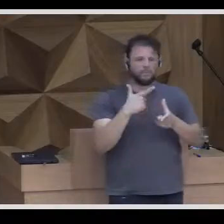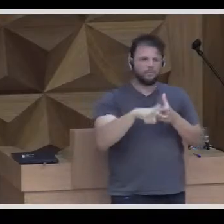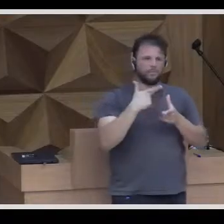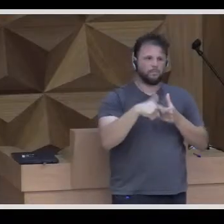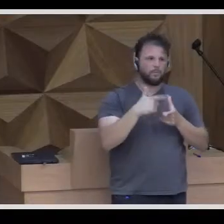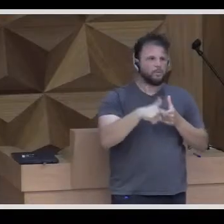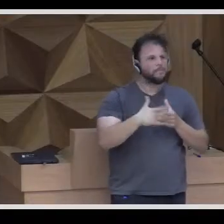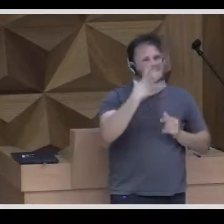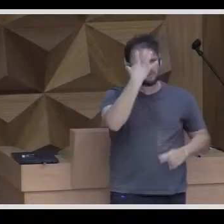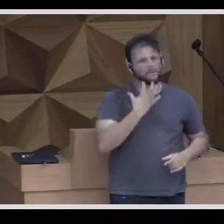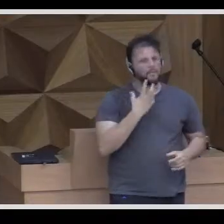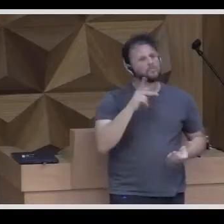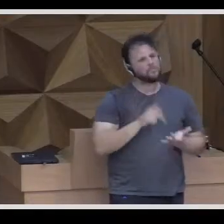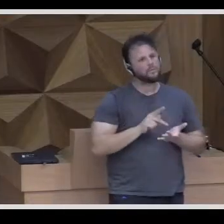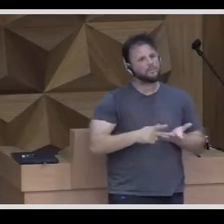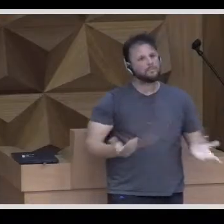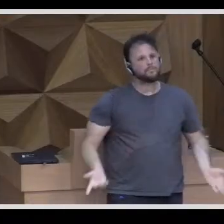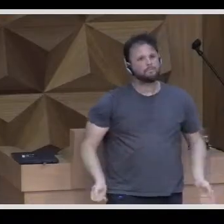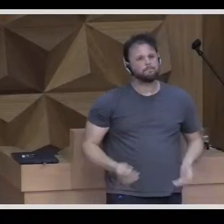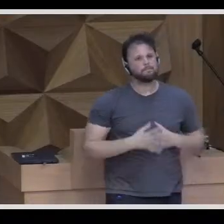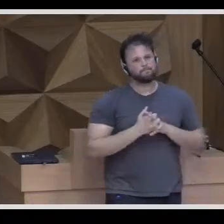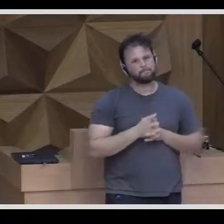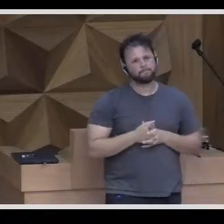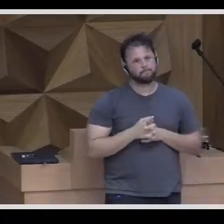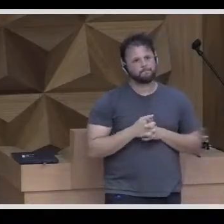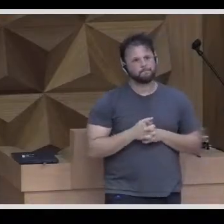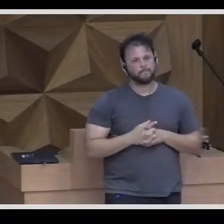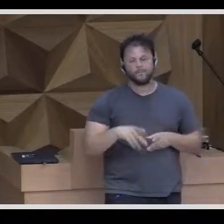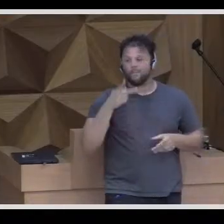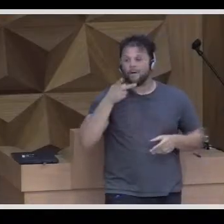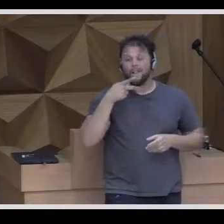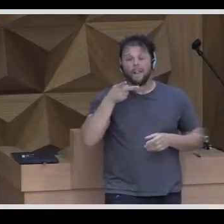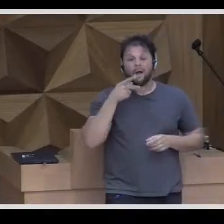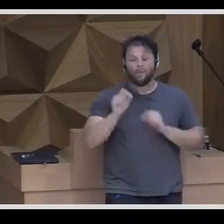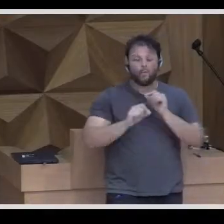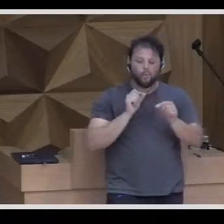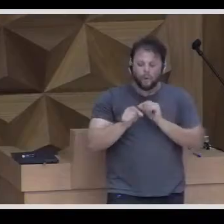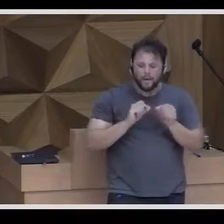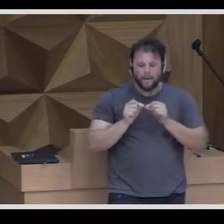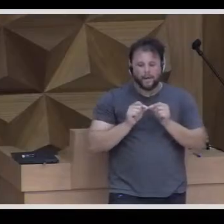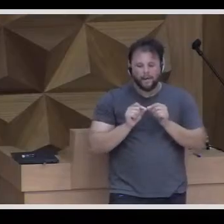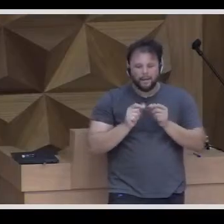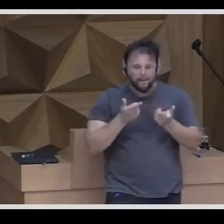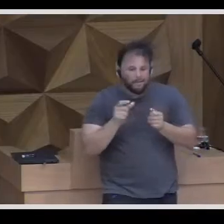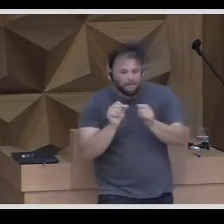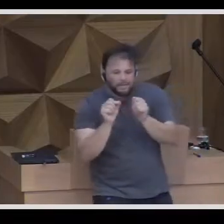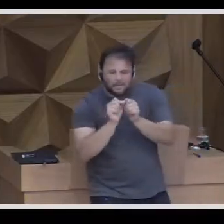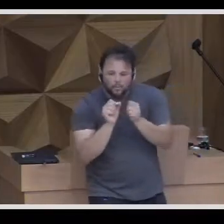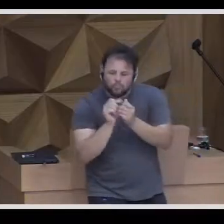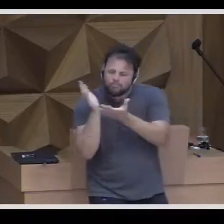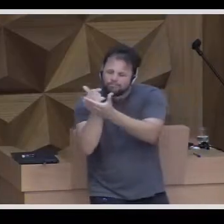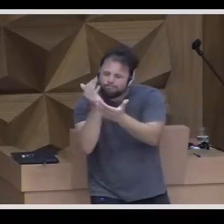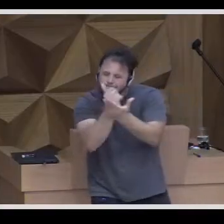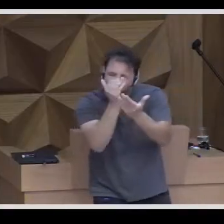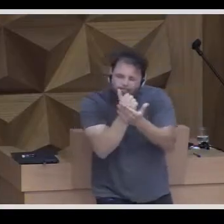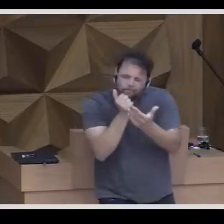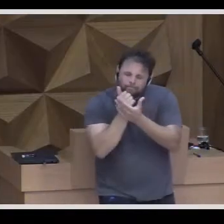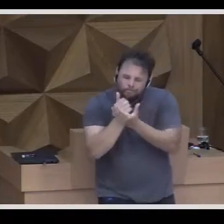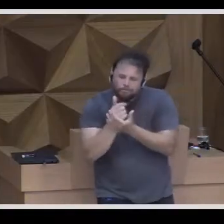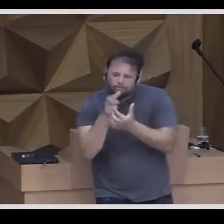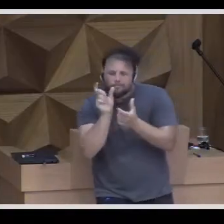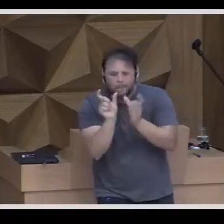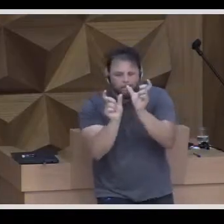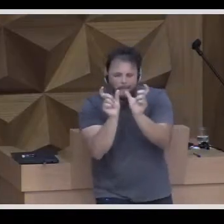of, well, the fragmentation, yeah. How do we really make sure that interdisciplinarity is the way to